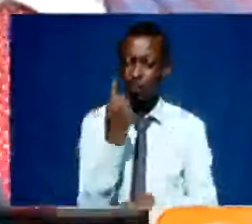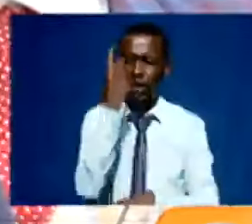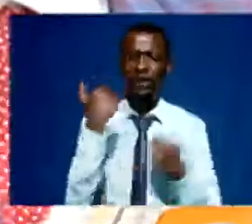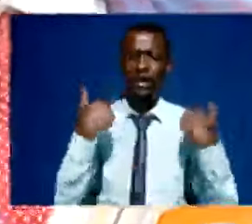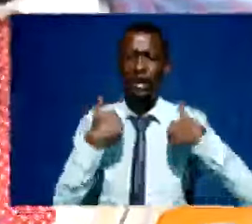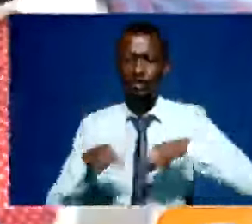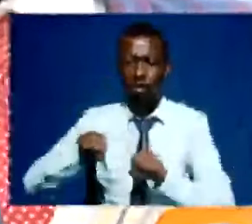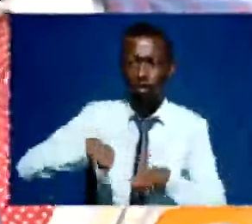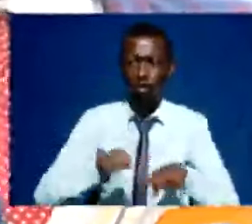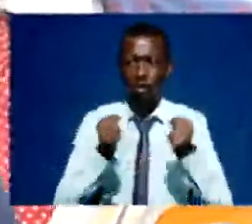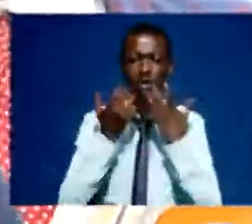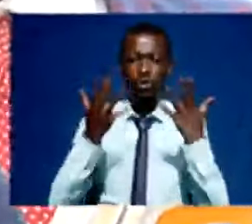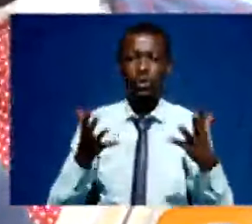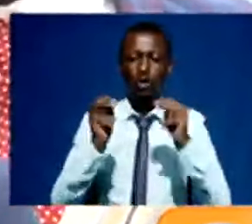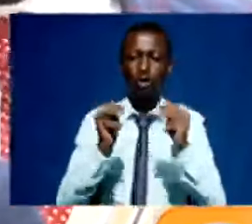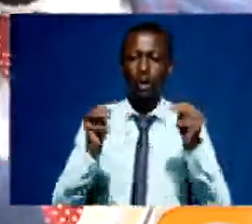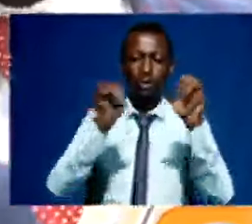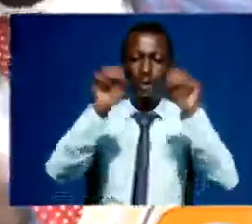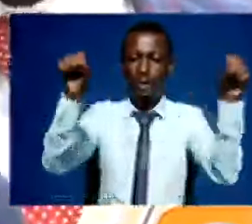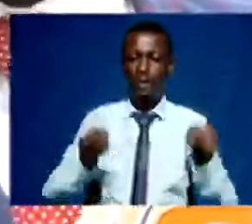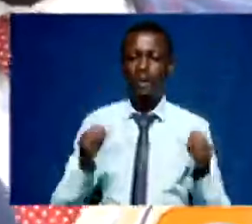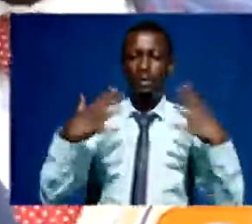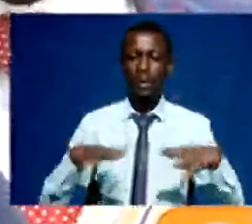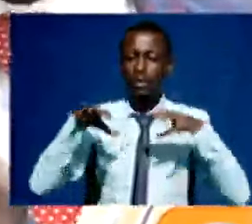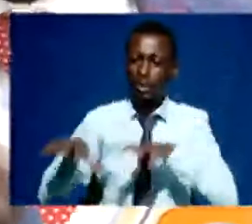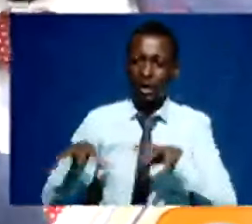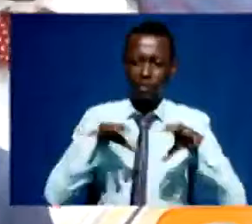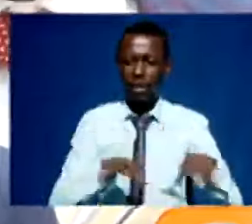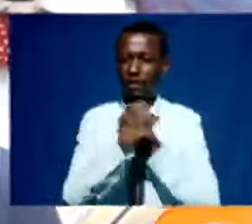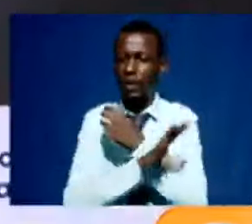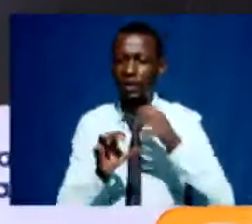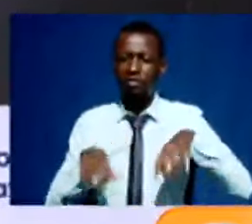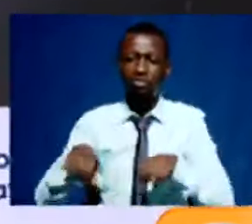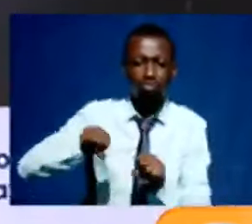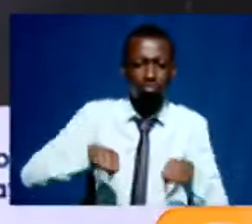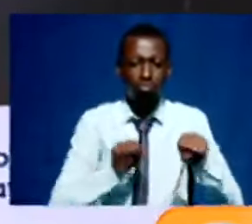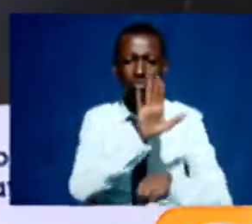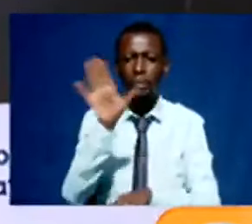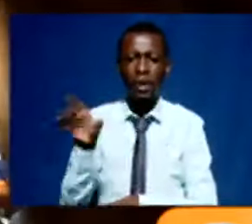Bodaboda Information Management System. Watu wetu wameteseka, wameibiwa, pikipiki zao zimeibiwa.